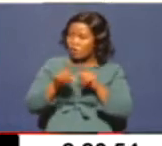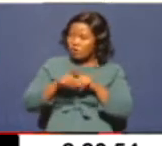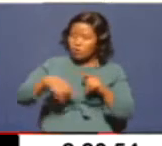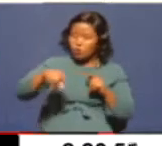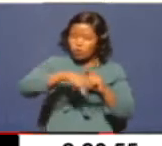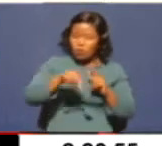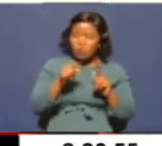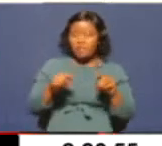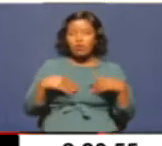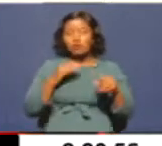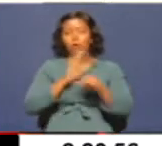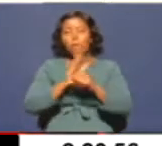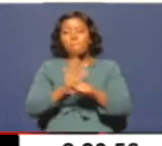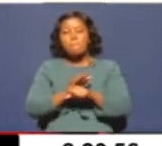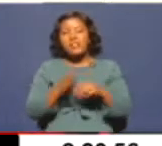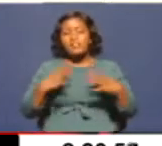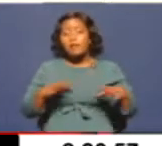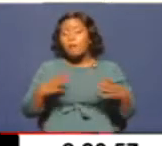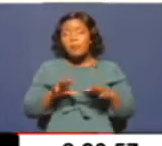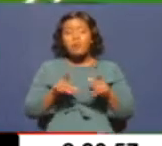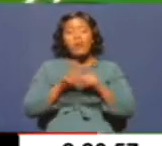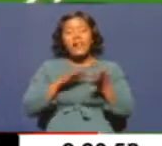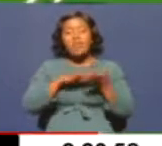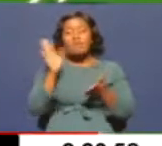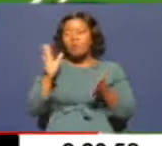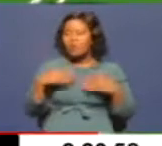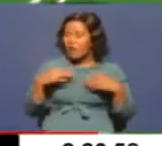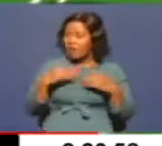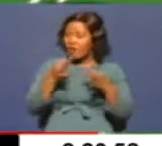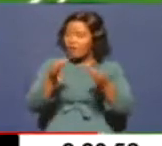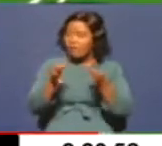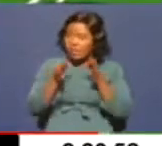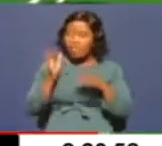encourages even a more illicit financial flows. So what